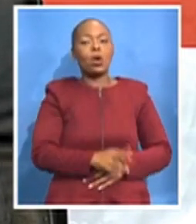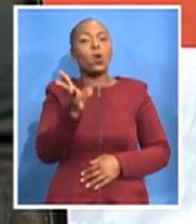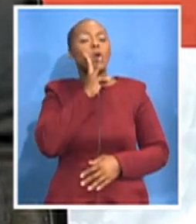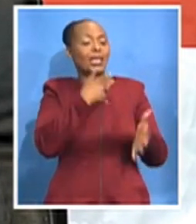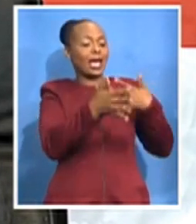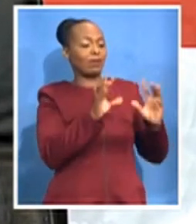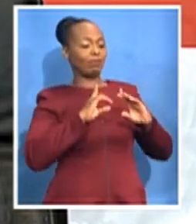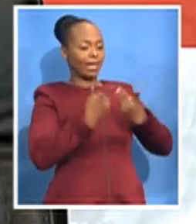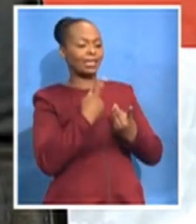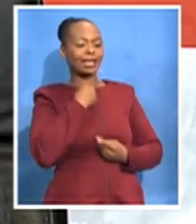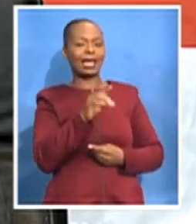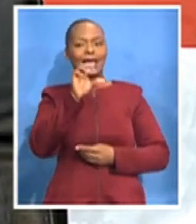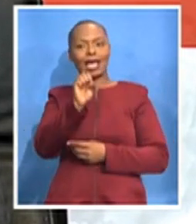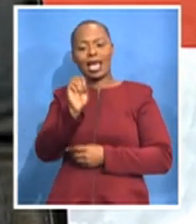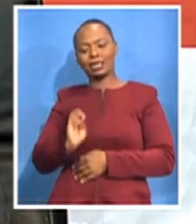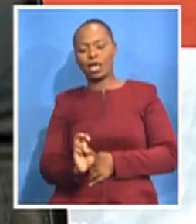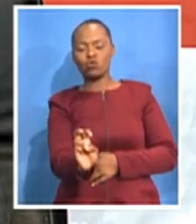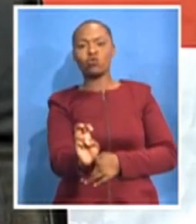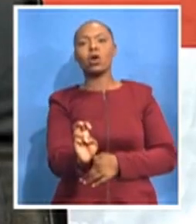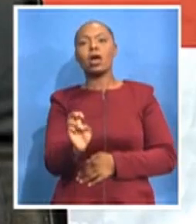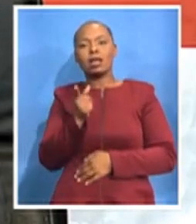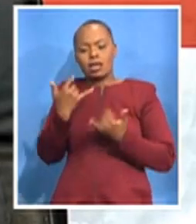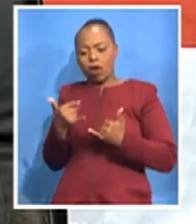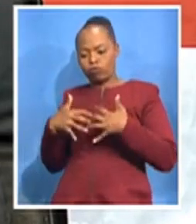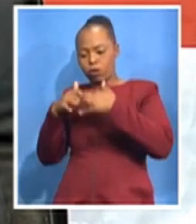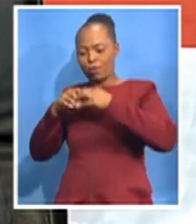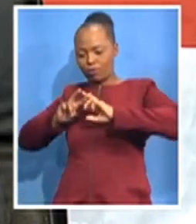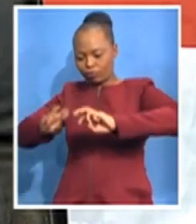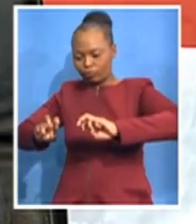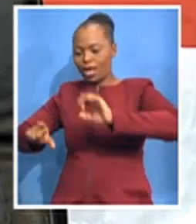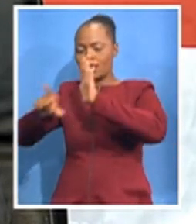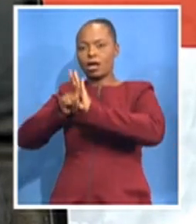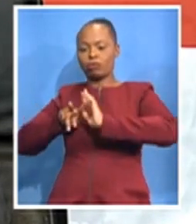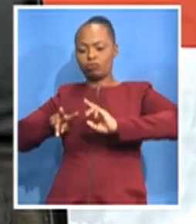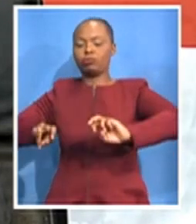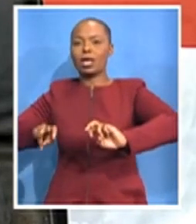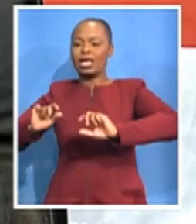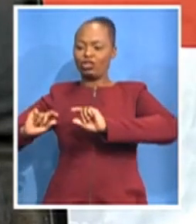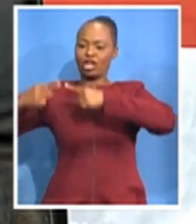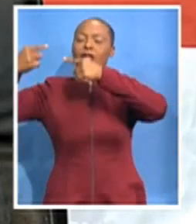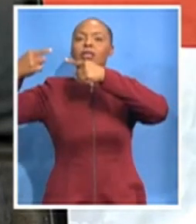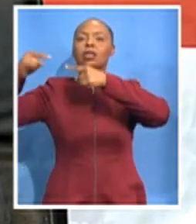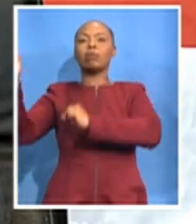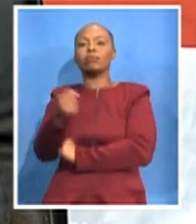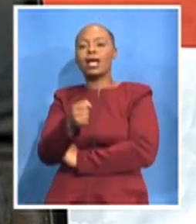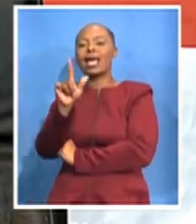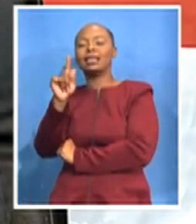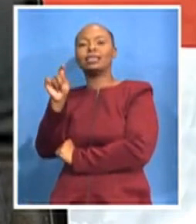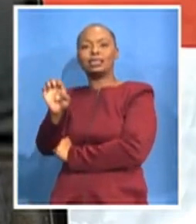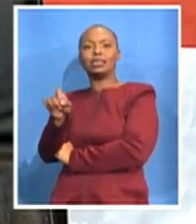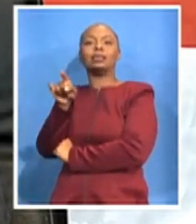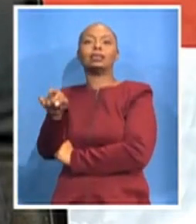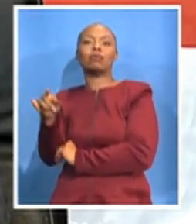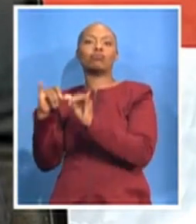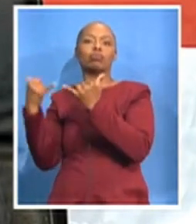legal proceedings as indicated above, challenging the appointment of LTE. Therefore, they propose in the circumstances that